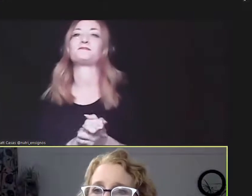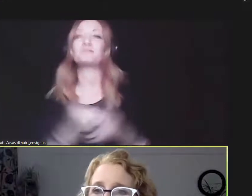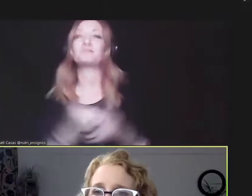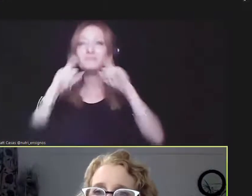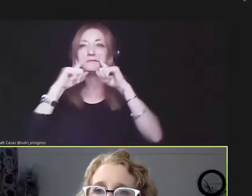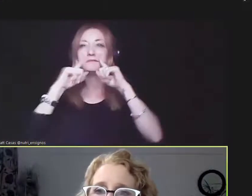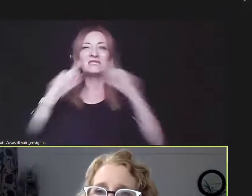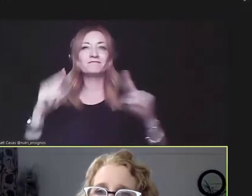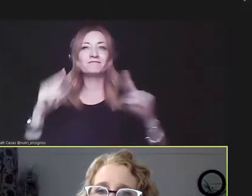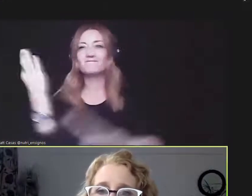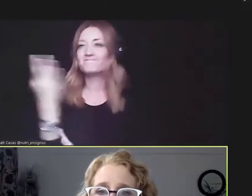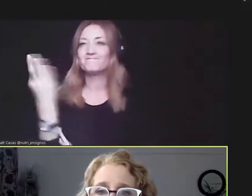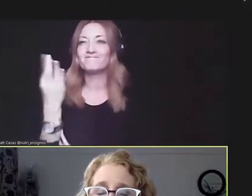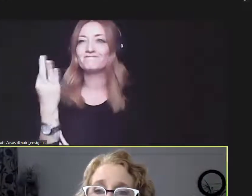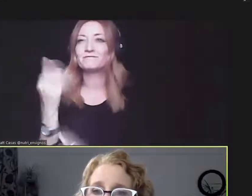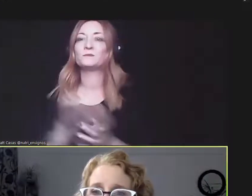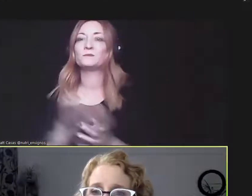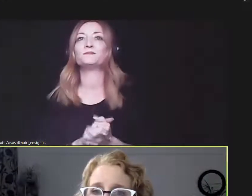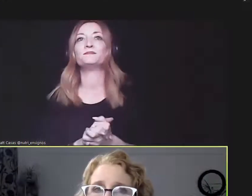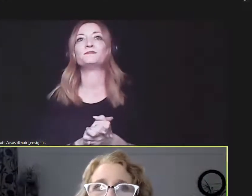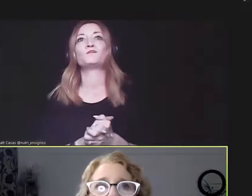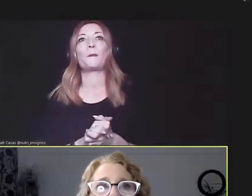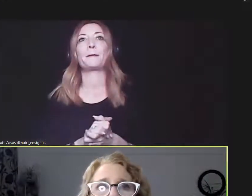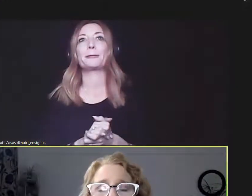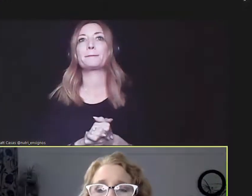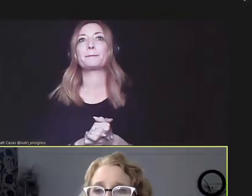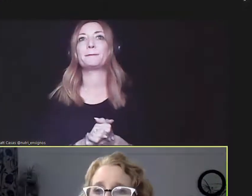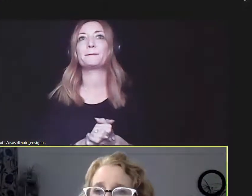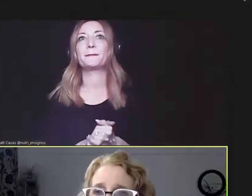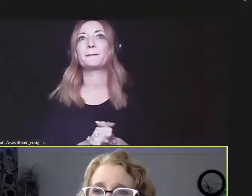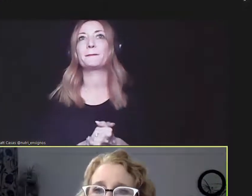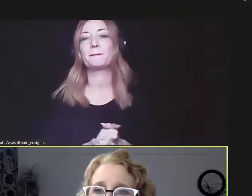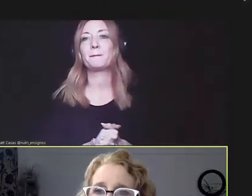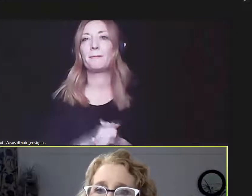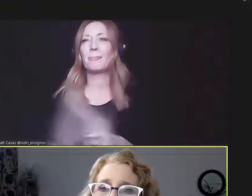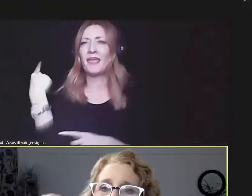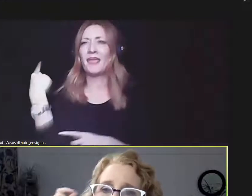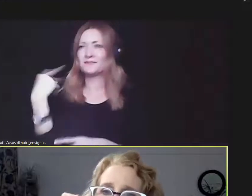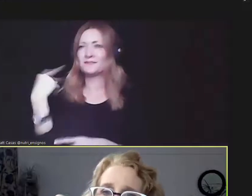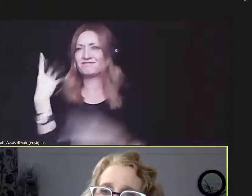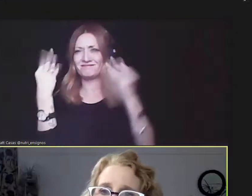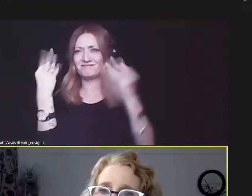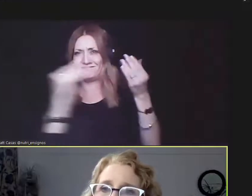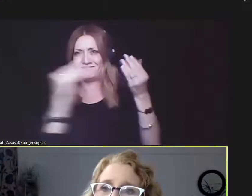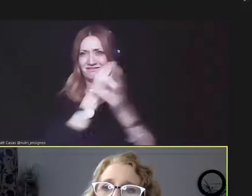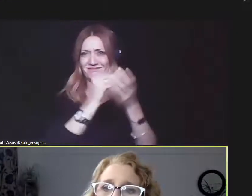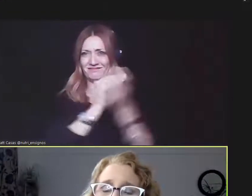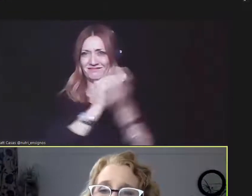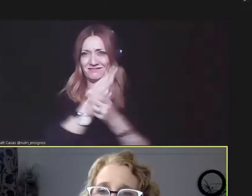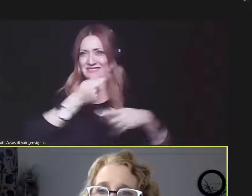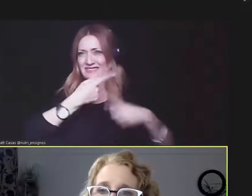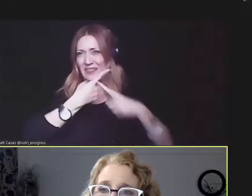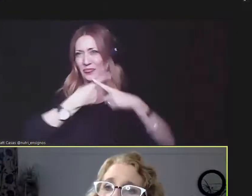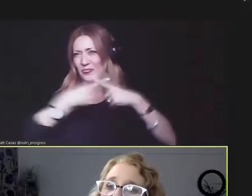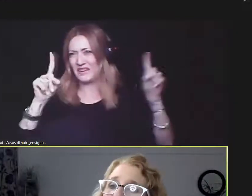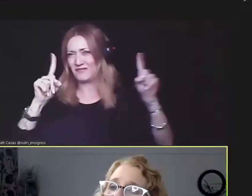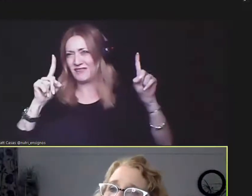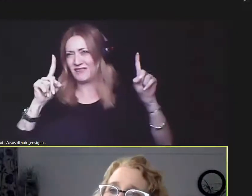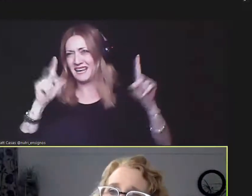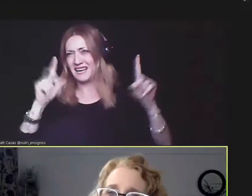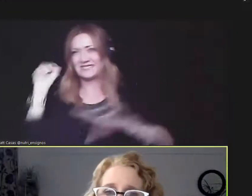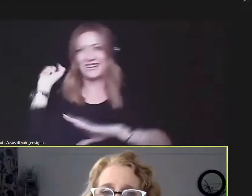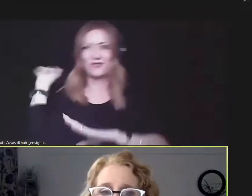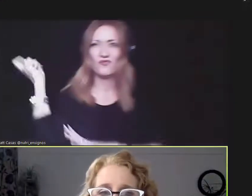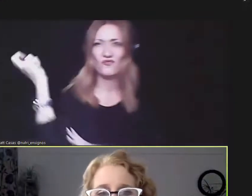Because there's so many products on the market that do not deliver live bacteria to